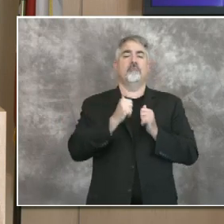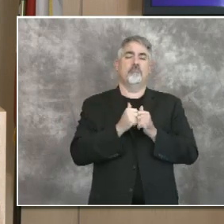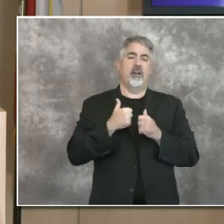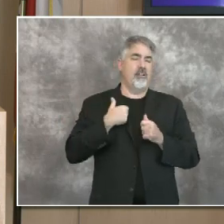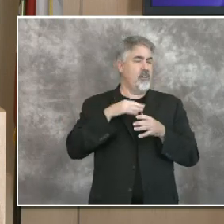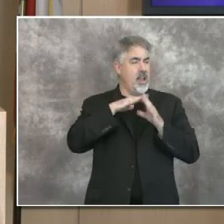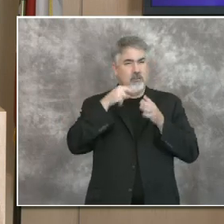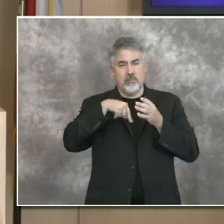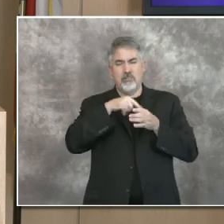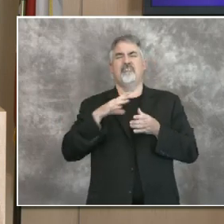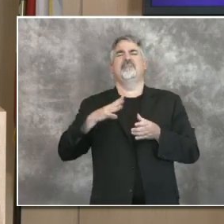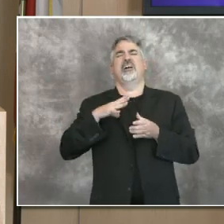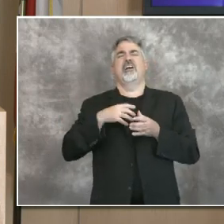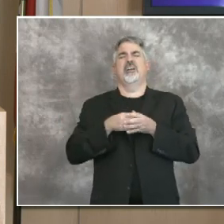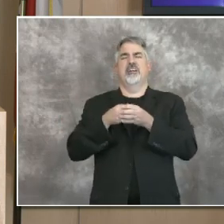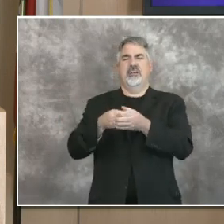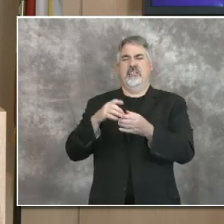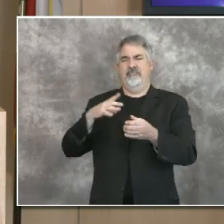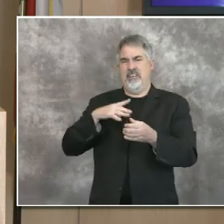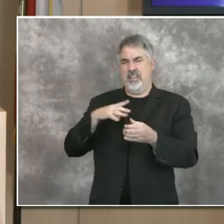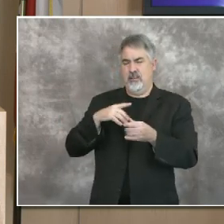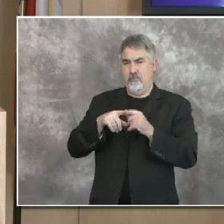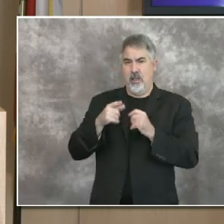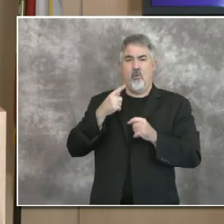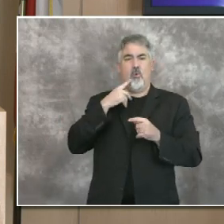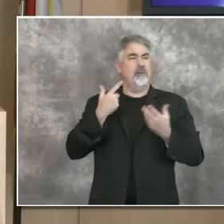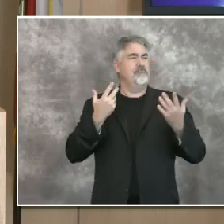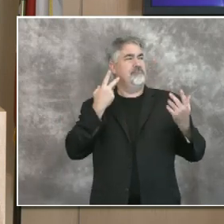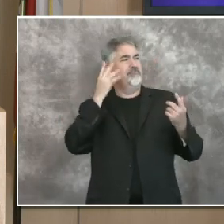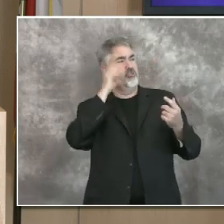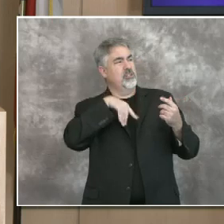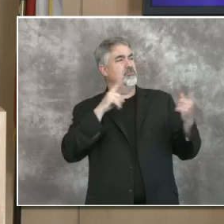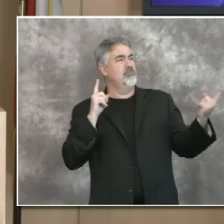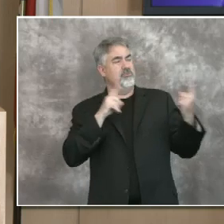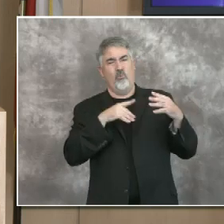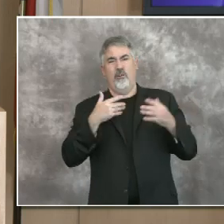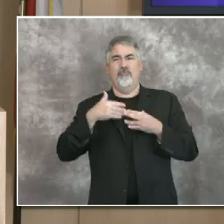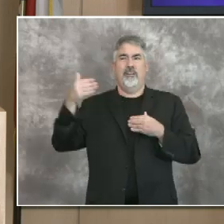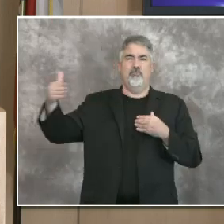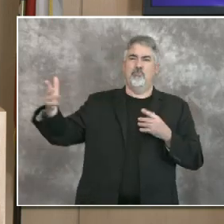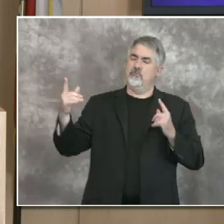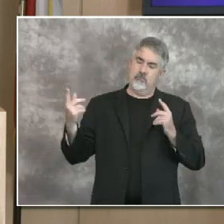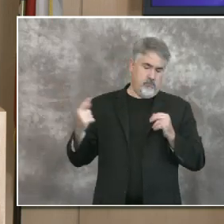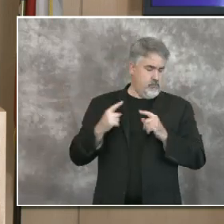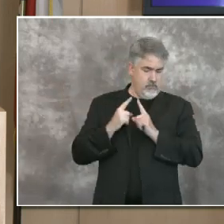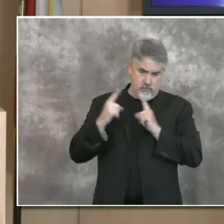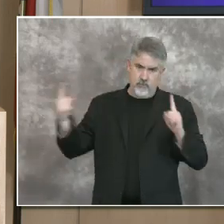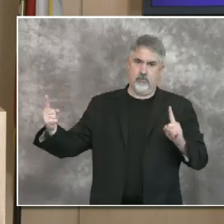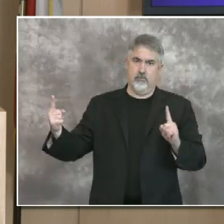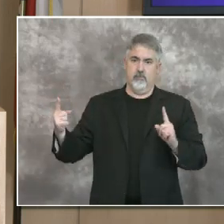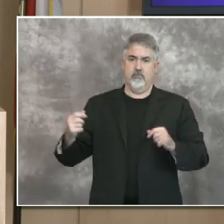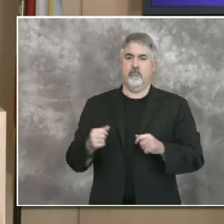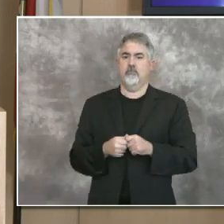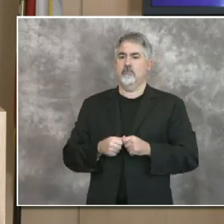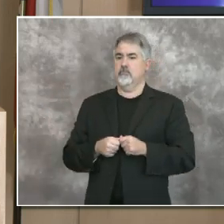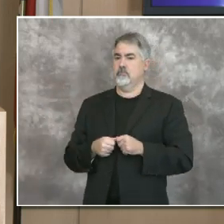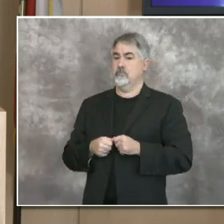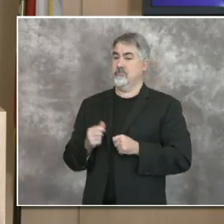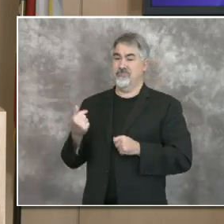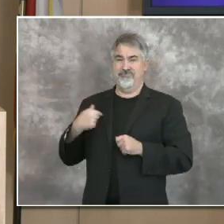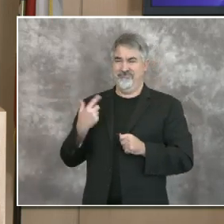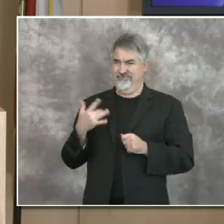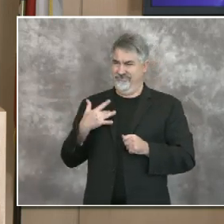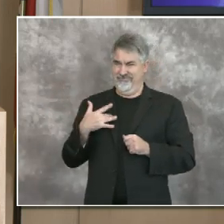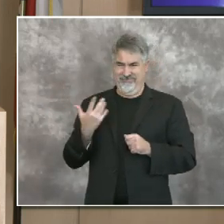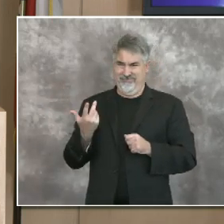another, along with ensuring, whatever hygiene standards are available and applicable. And so I don't think that there is inherently a